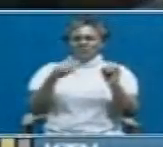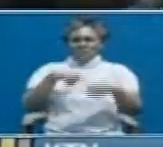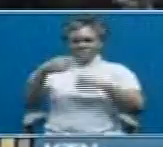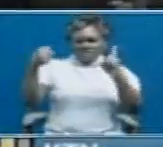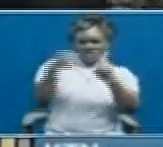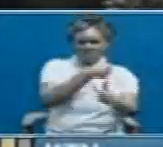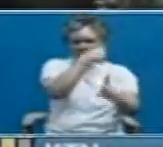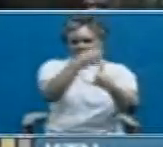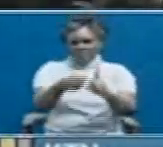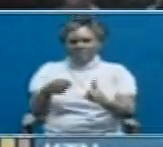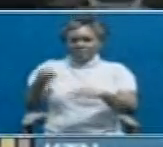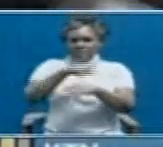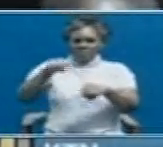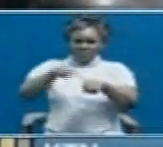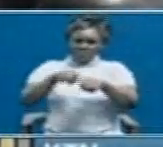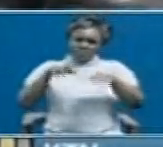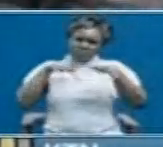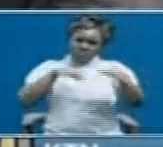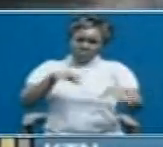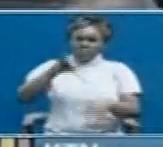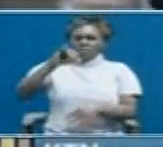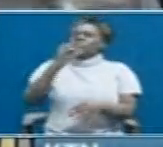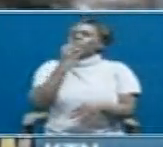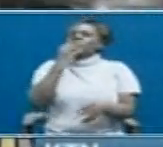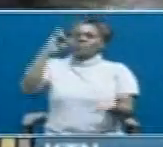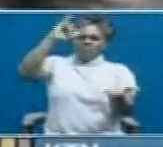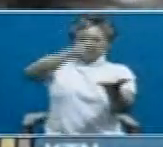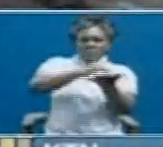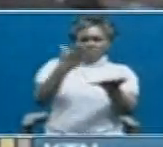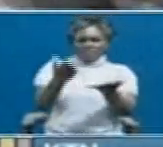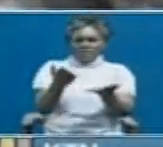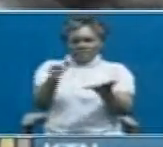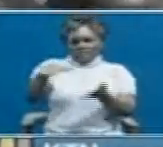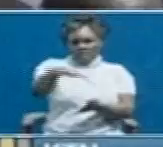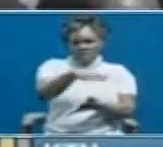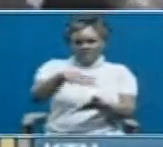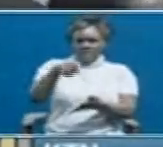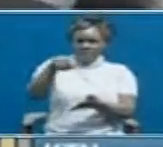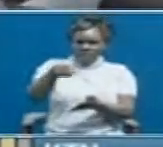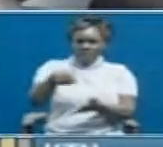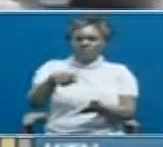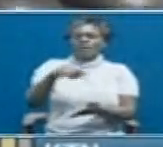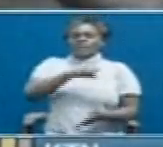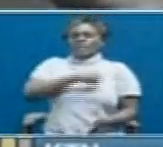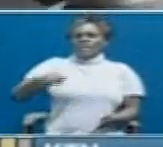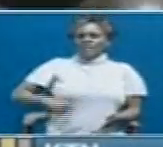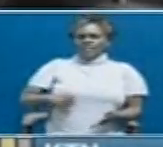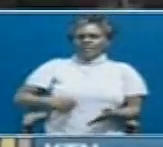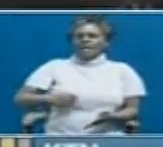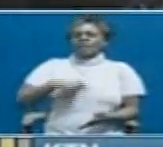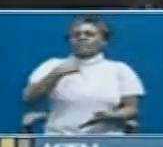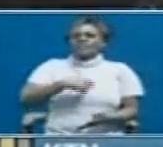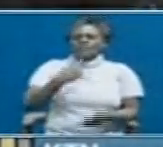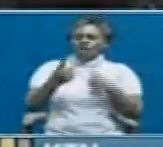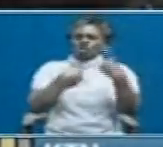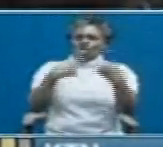The destination of the masses was the Jomo Kenyatta Sports Ground, a platform on which the late Kajwang would frequently make